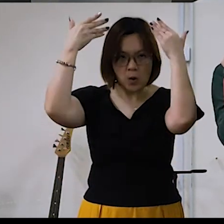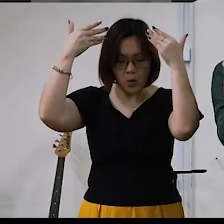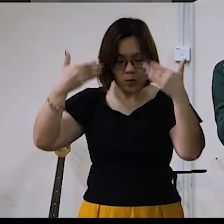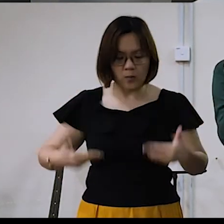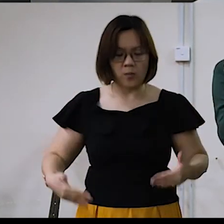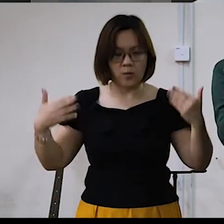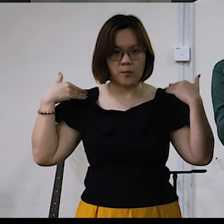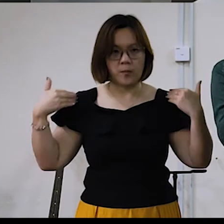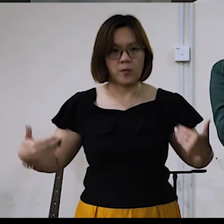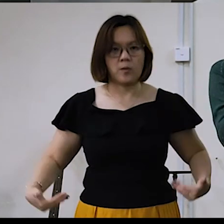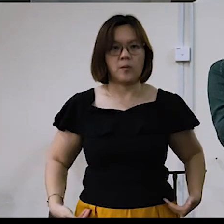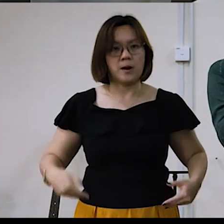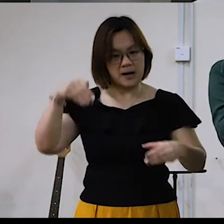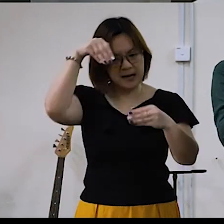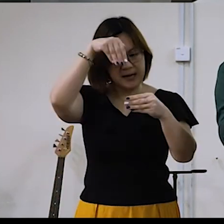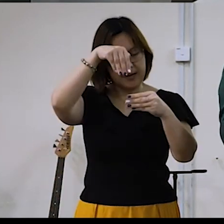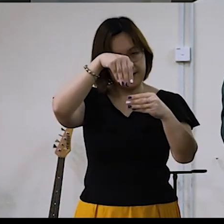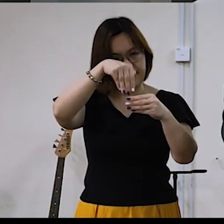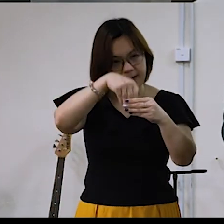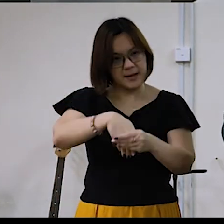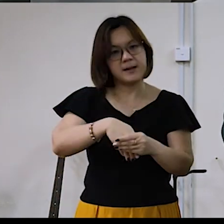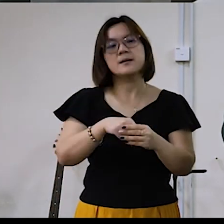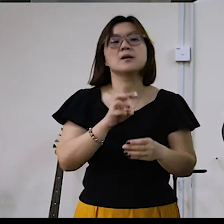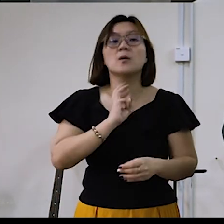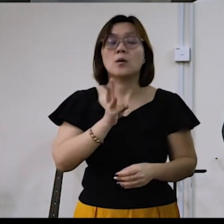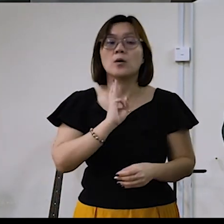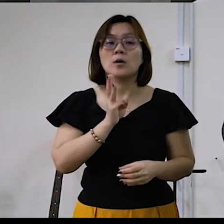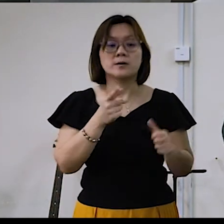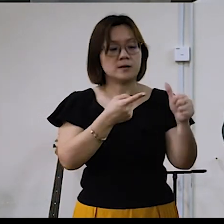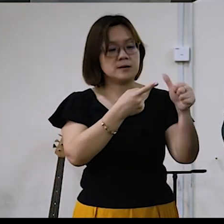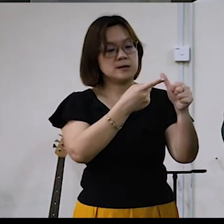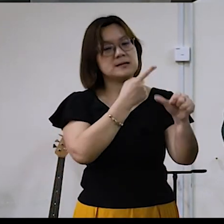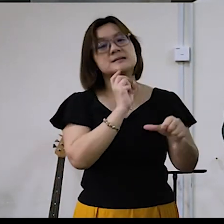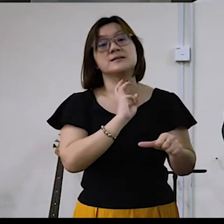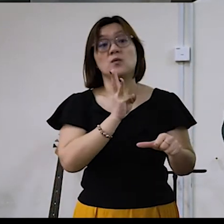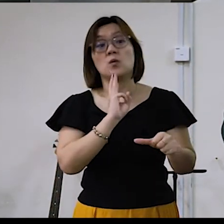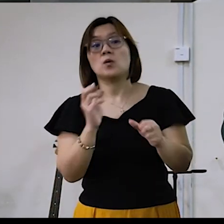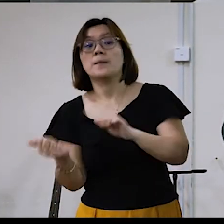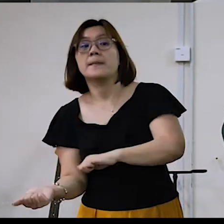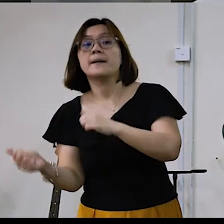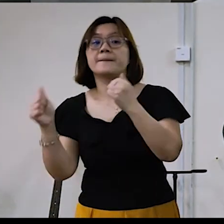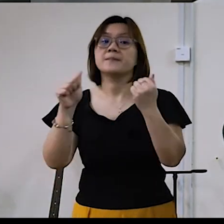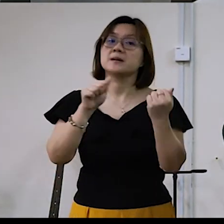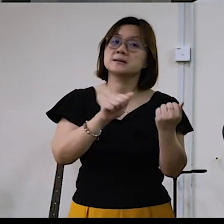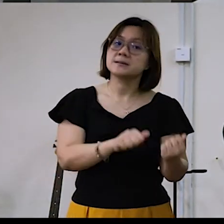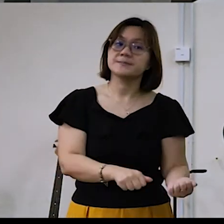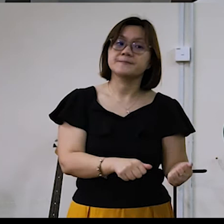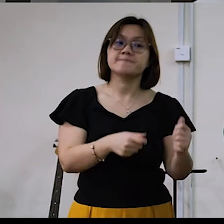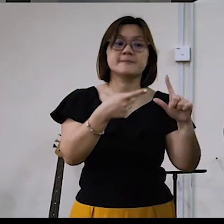stop there. You also need to be baptized in the Spirit.